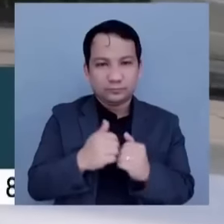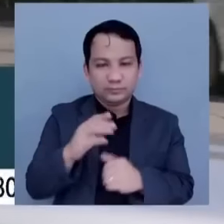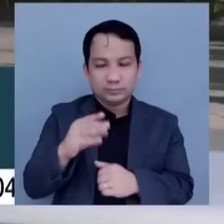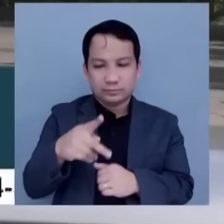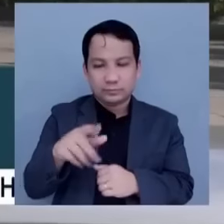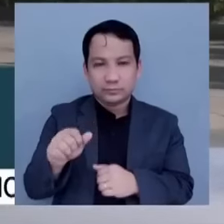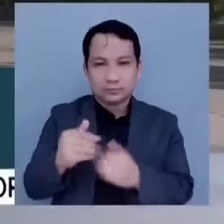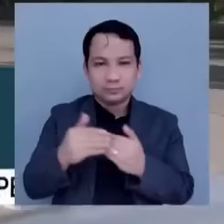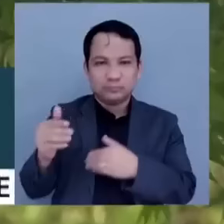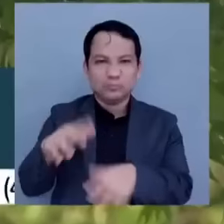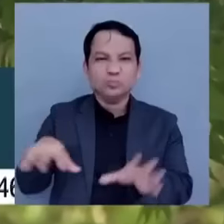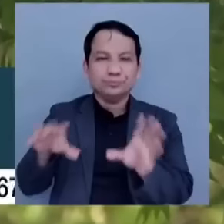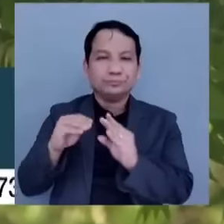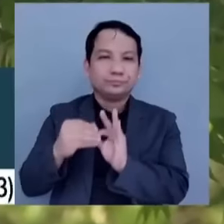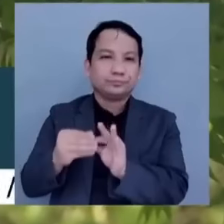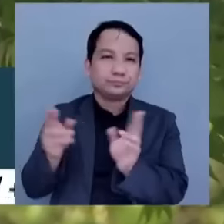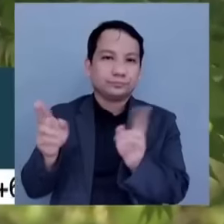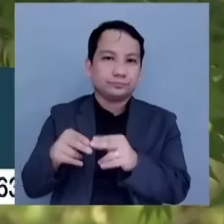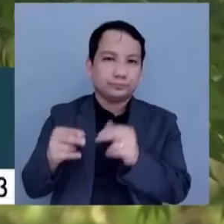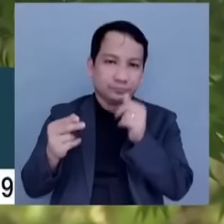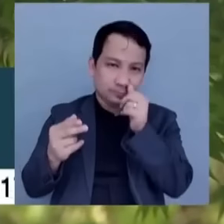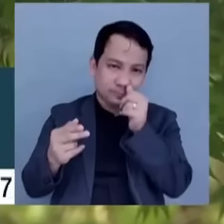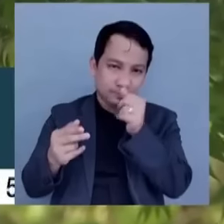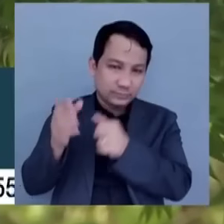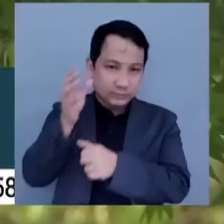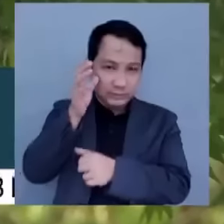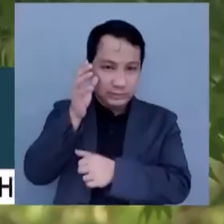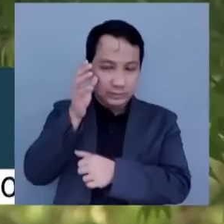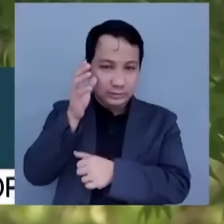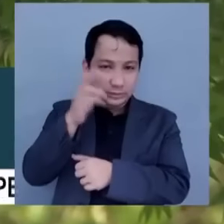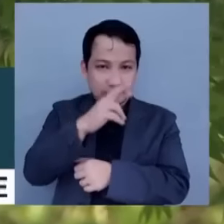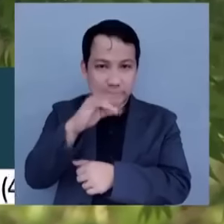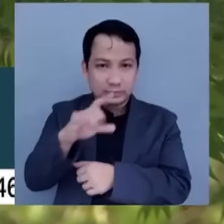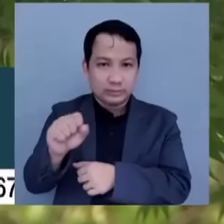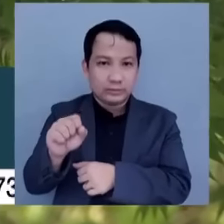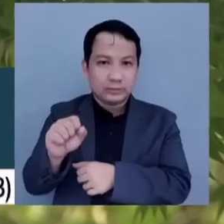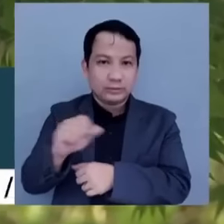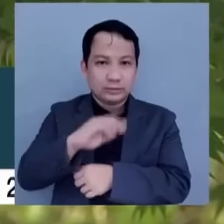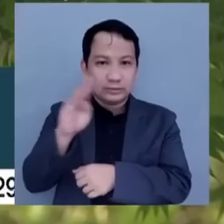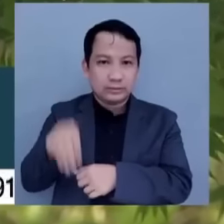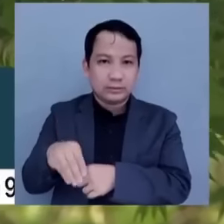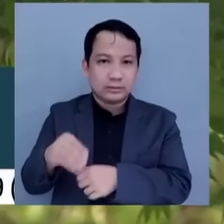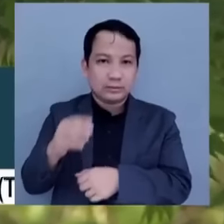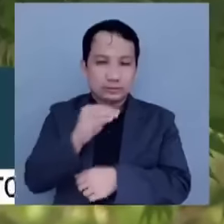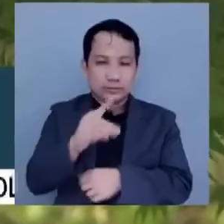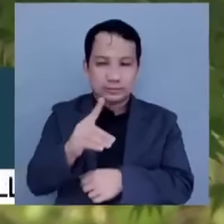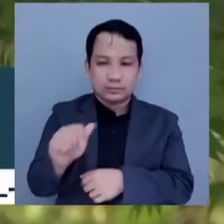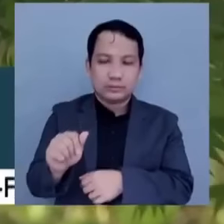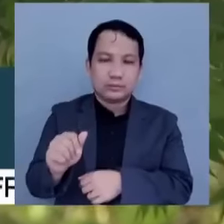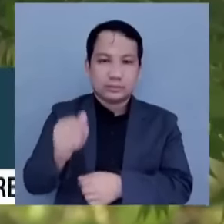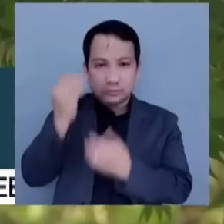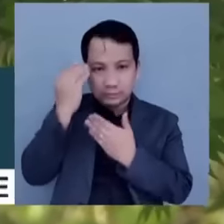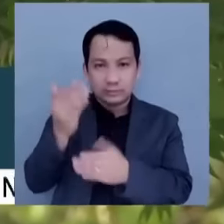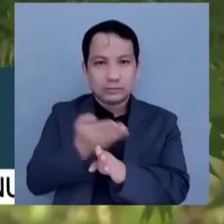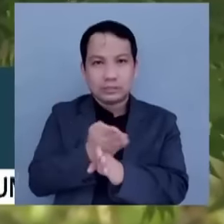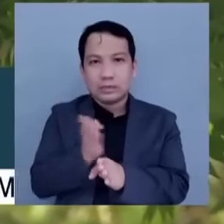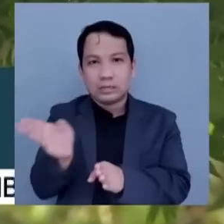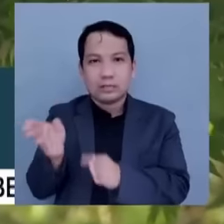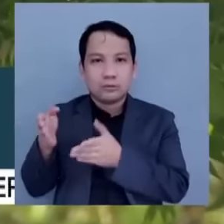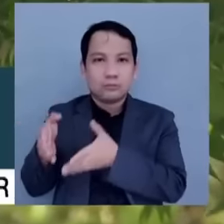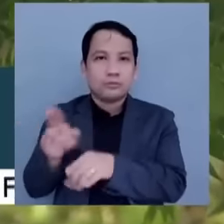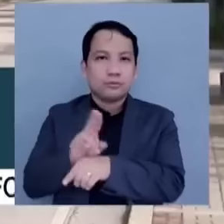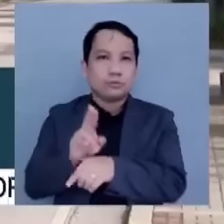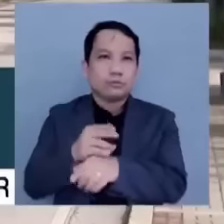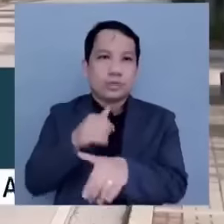end with a short program at Rizal Memorial Sports Complex in Manila. The MMDA advised motorists to take alternate routes to avoid